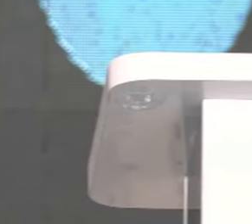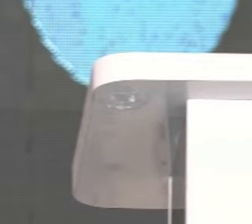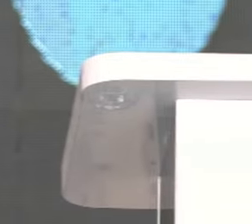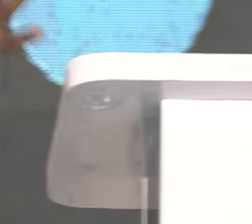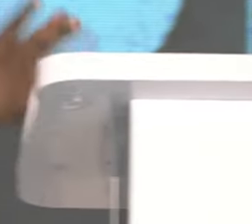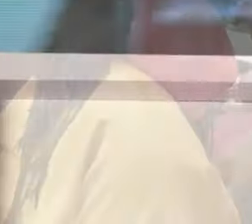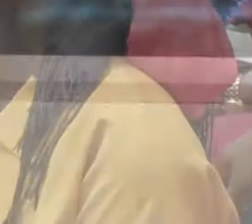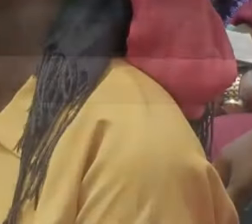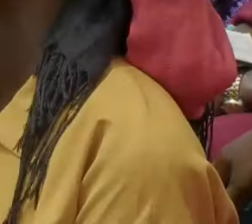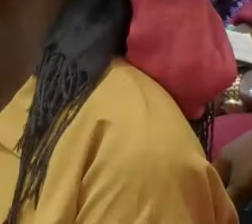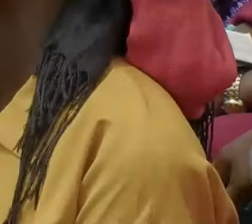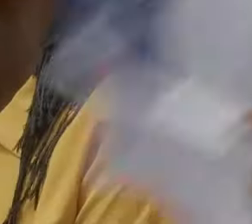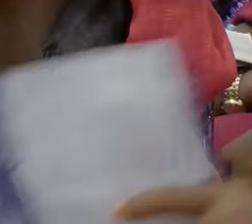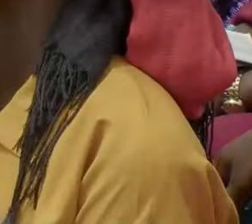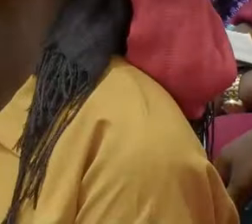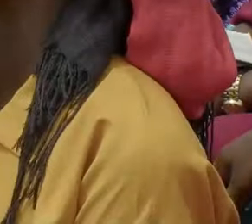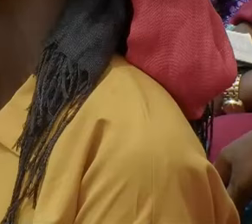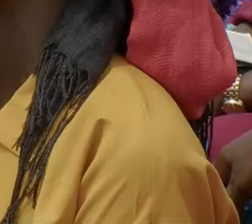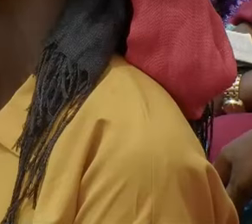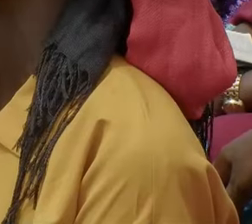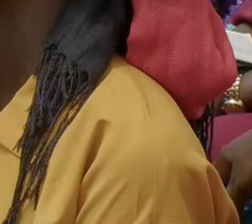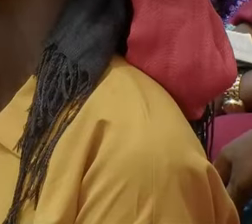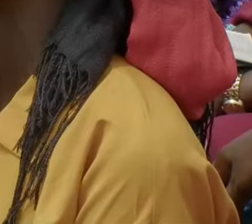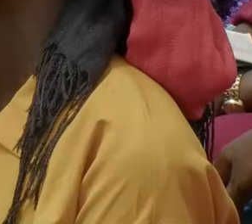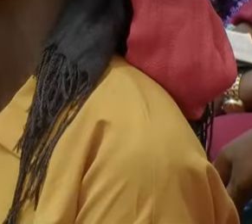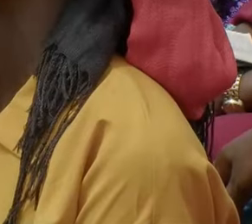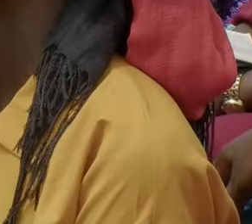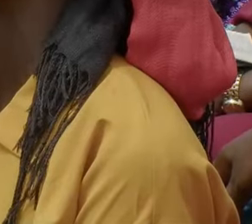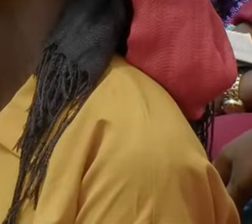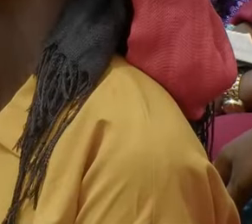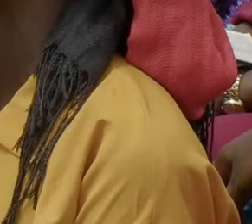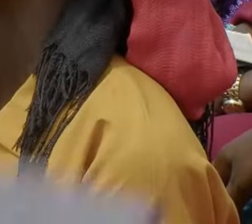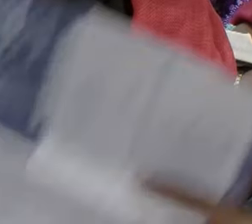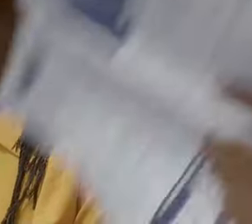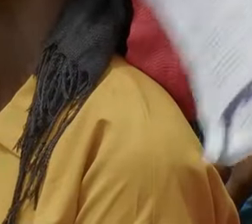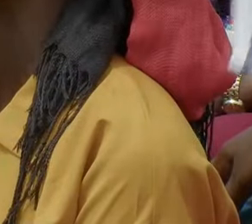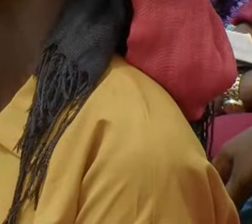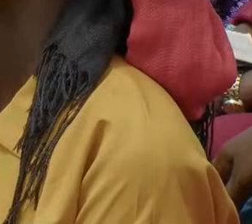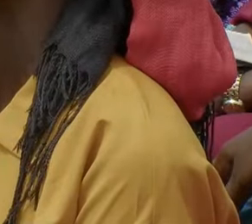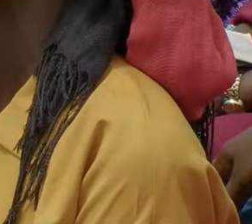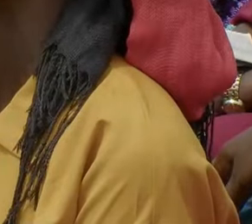we get into problem because of the besetting sin, their corruption, and